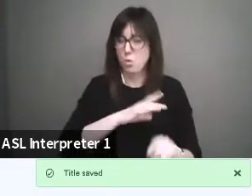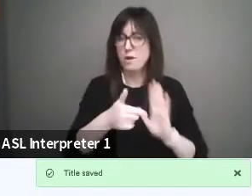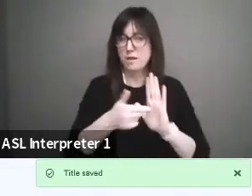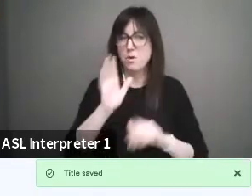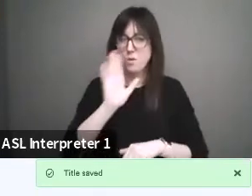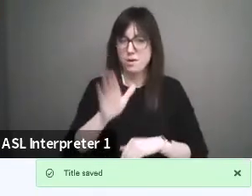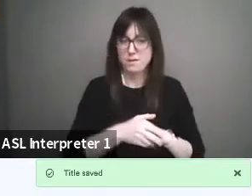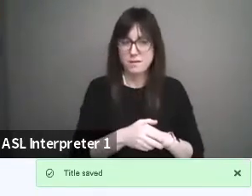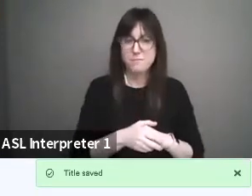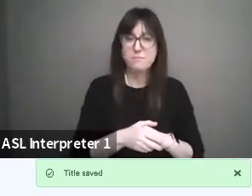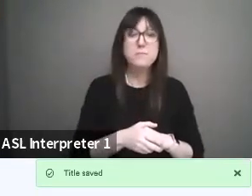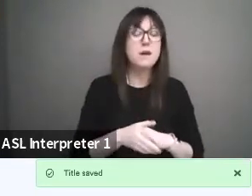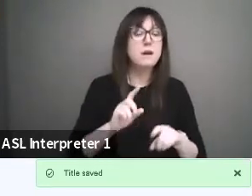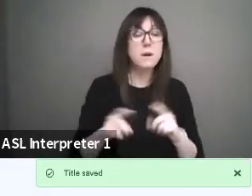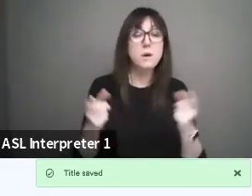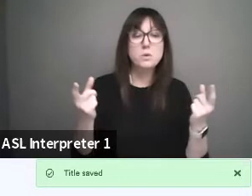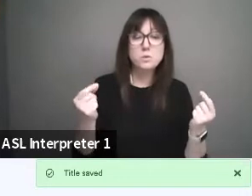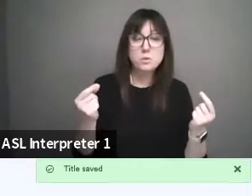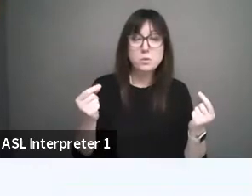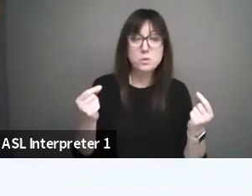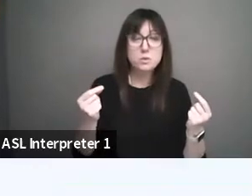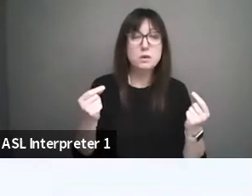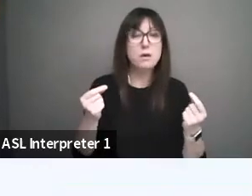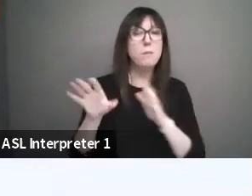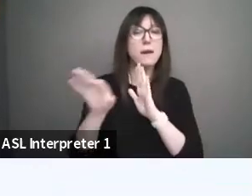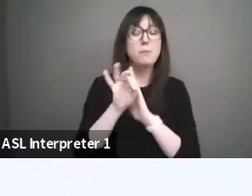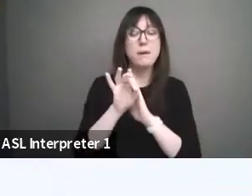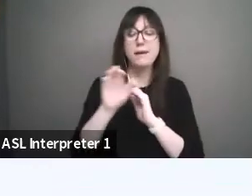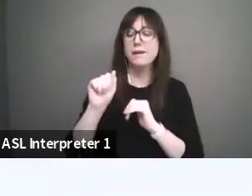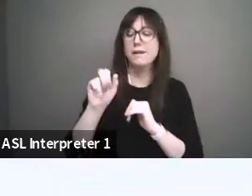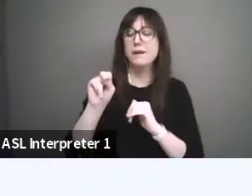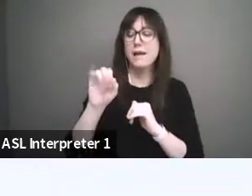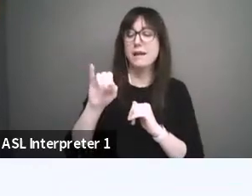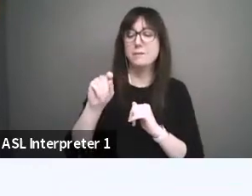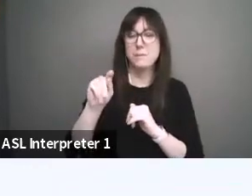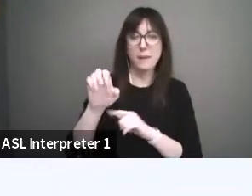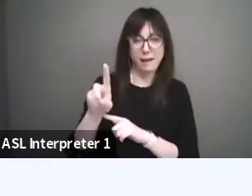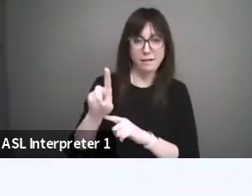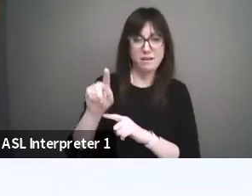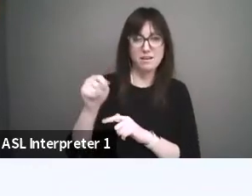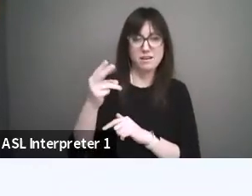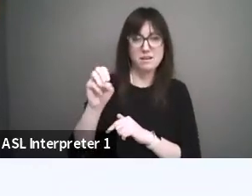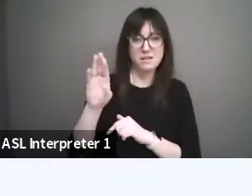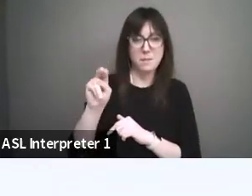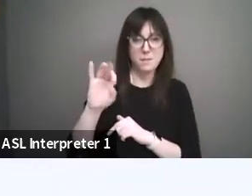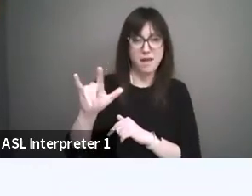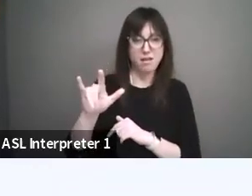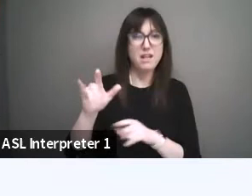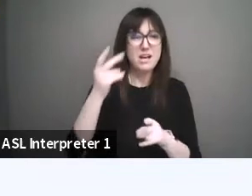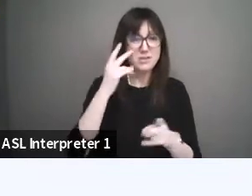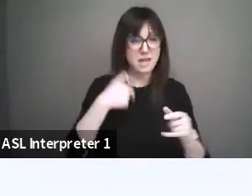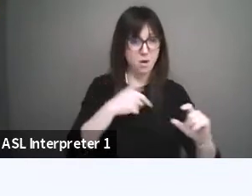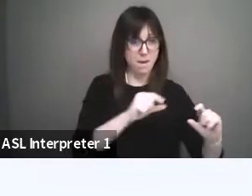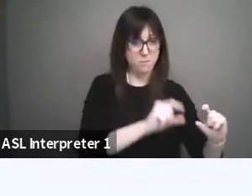But what we can do here is I can select animated thumbnail. One of my favorite things to do. See how I'm actually moving here?